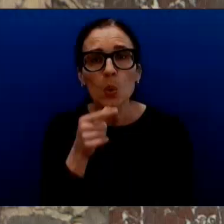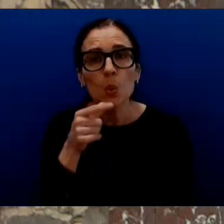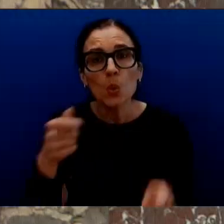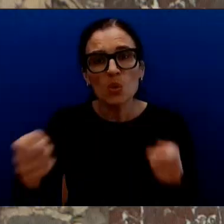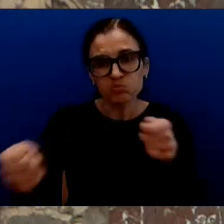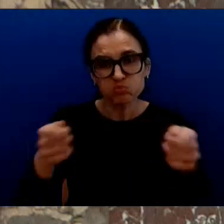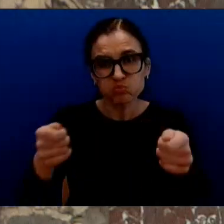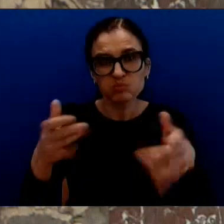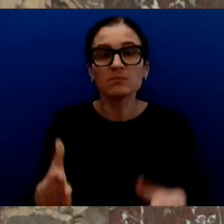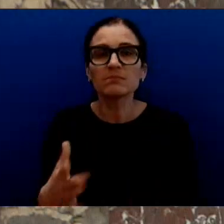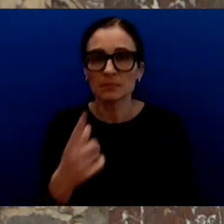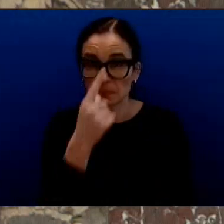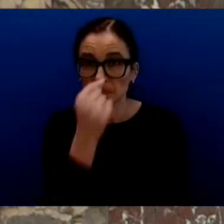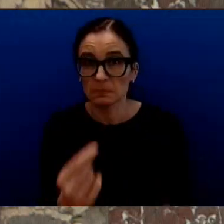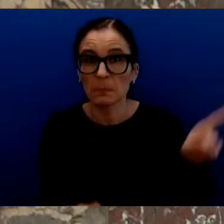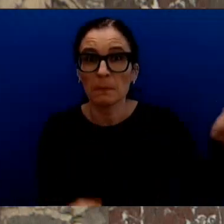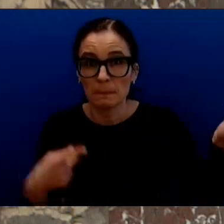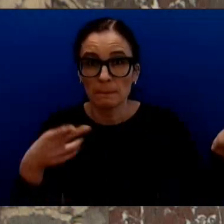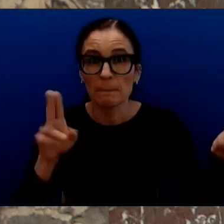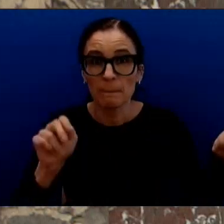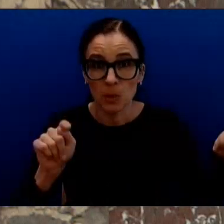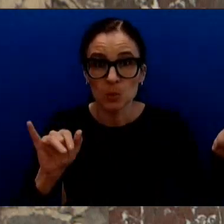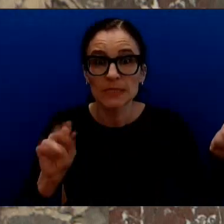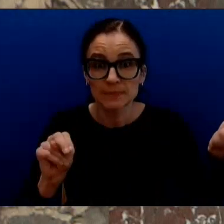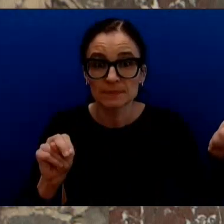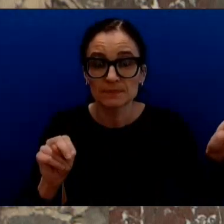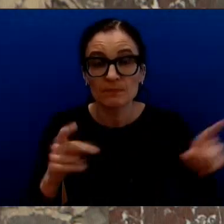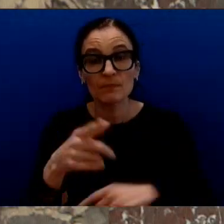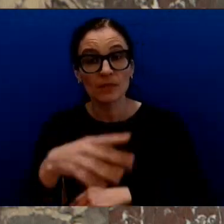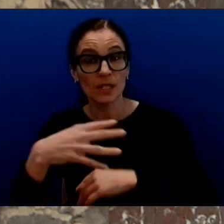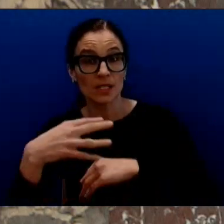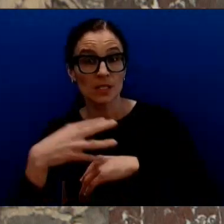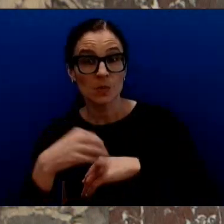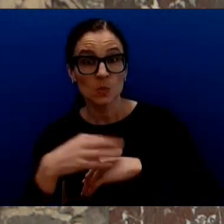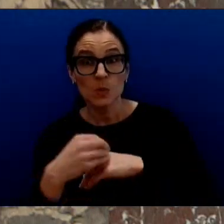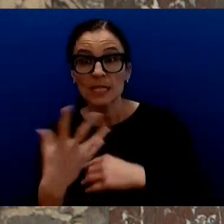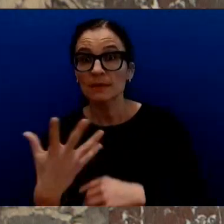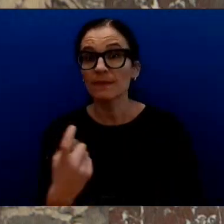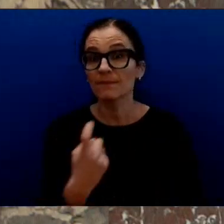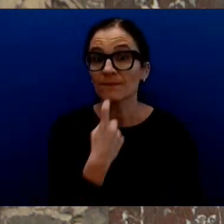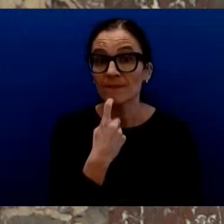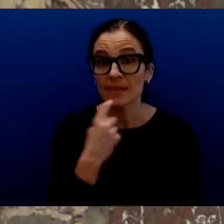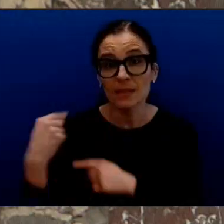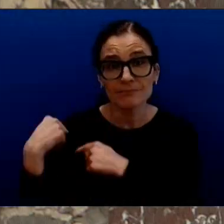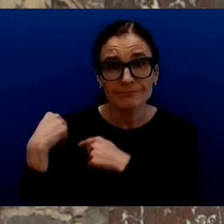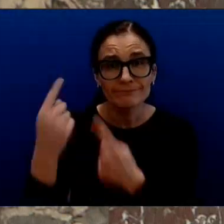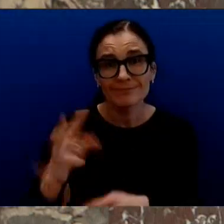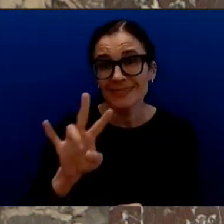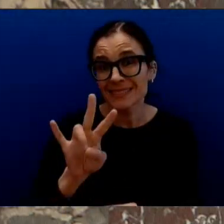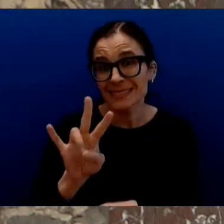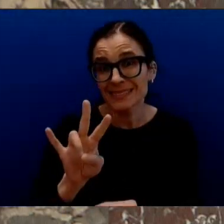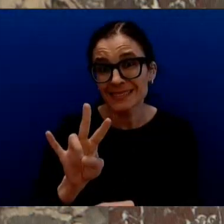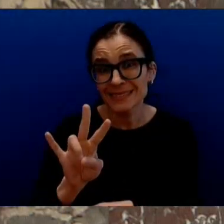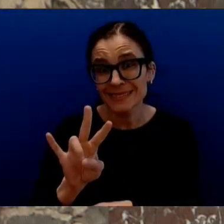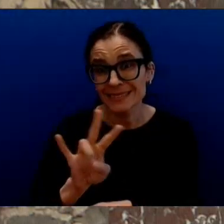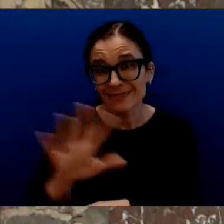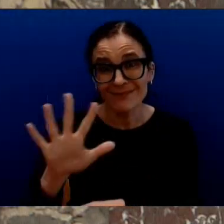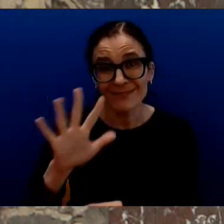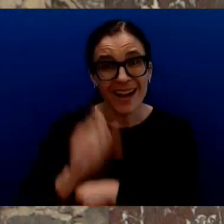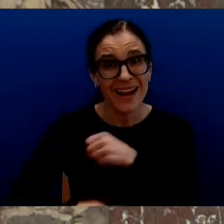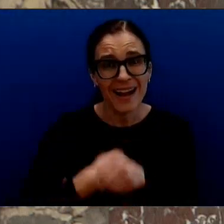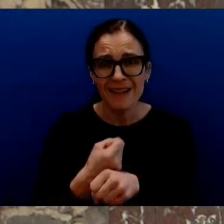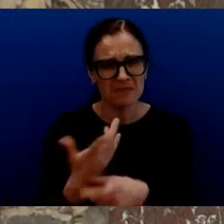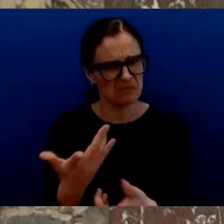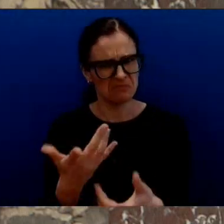that Sweden and Finland, after 75 years of resisting joining NATO, despite sharing borders with the Soviet Union, have now